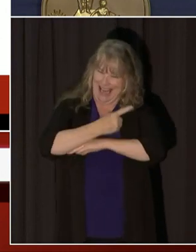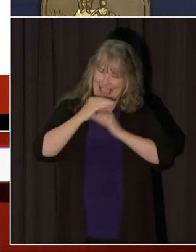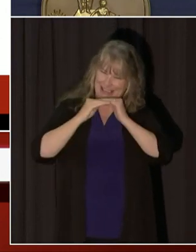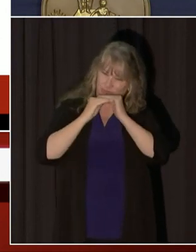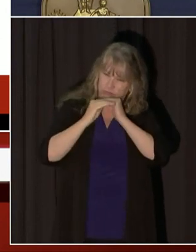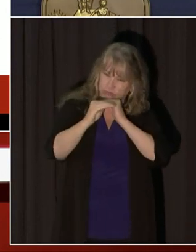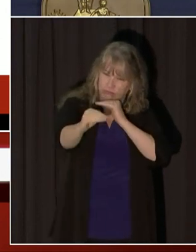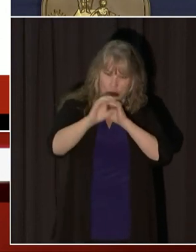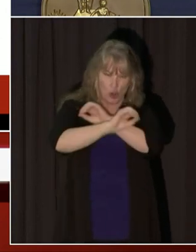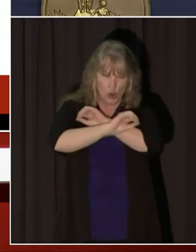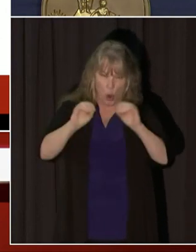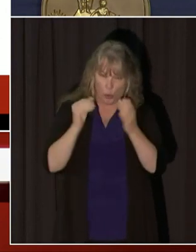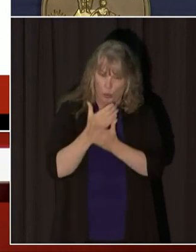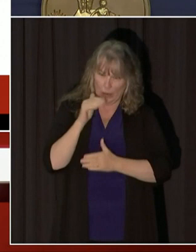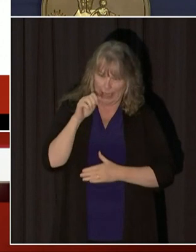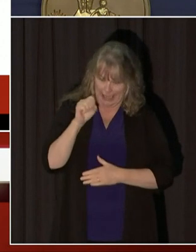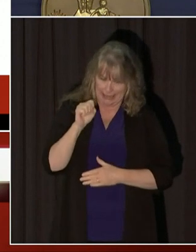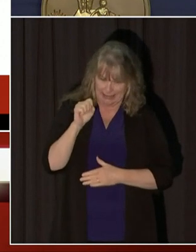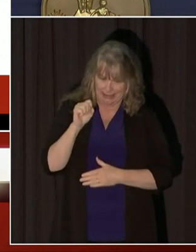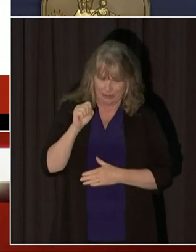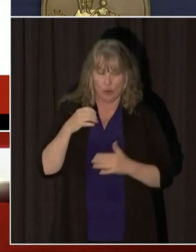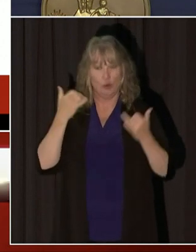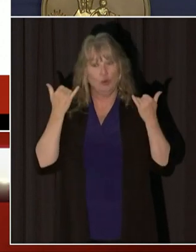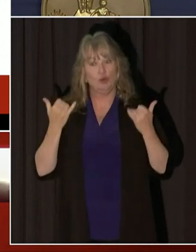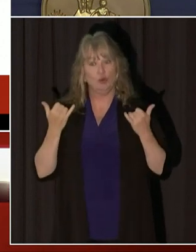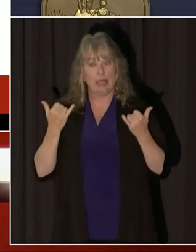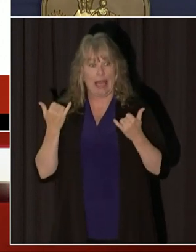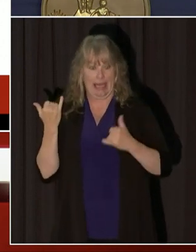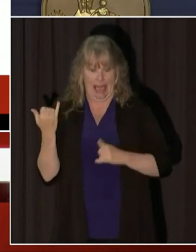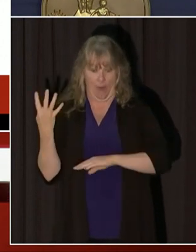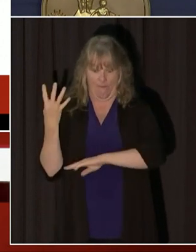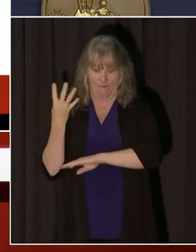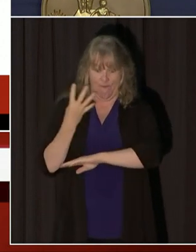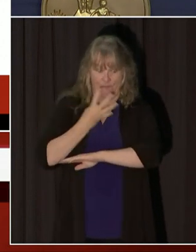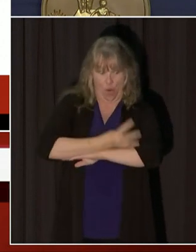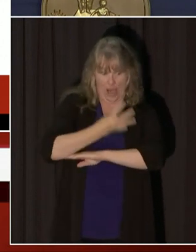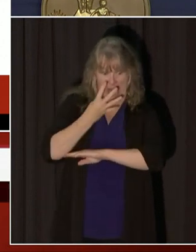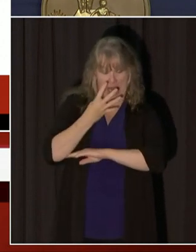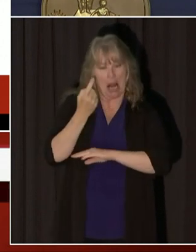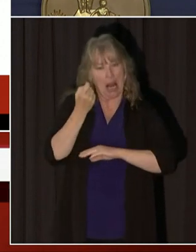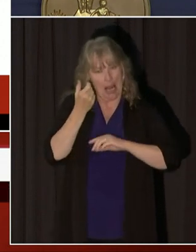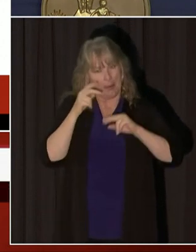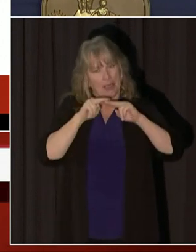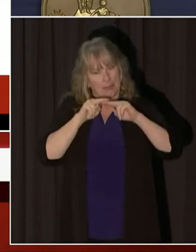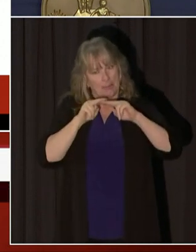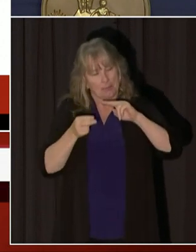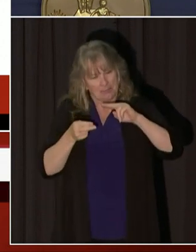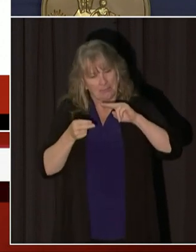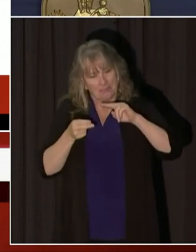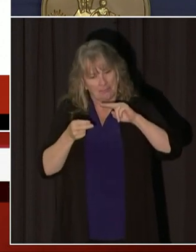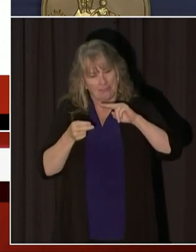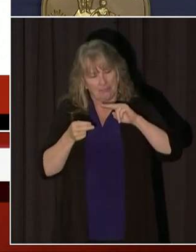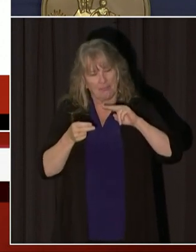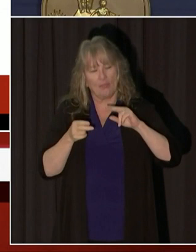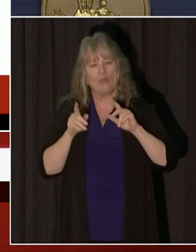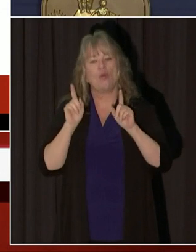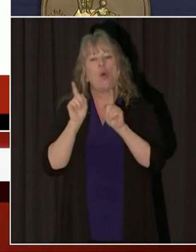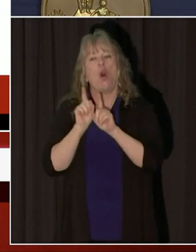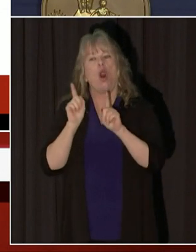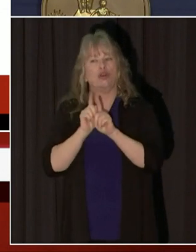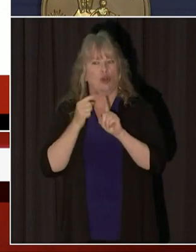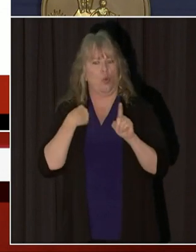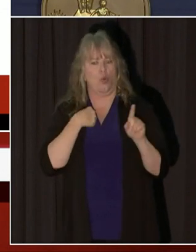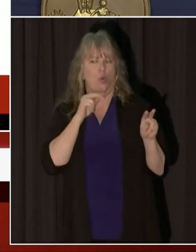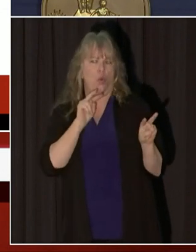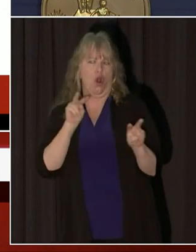spread. Today, we are at 4 days of a decrease. We're also watching the transmission rate